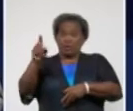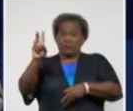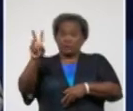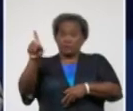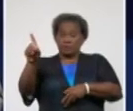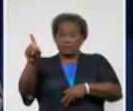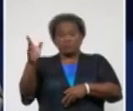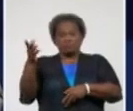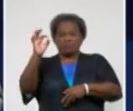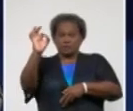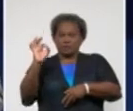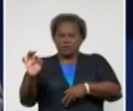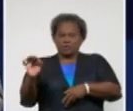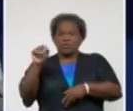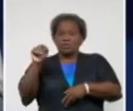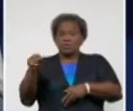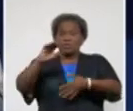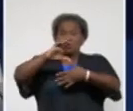3.45%.